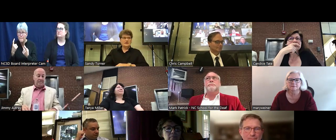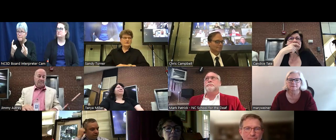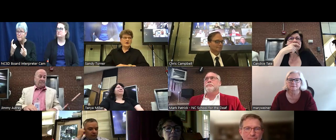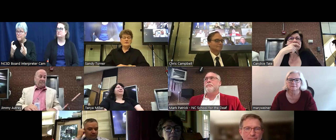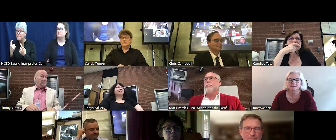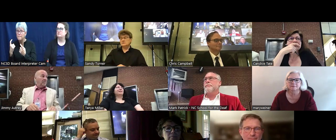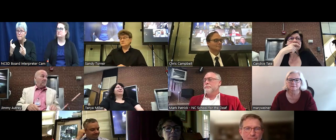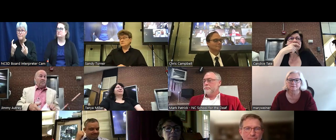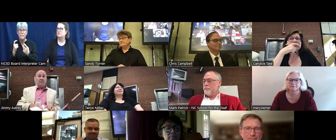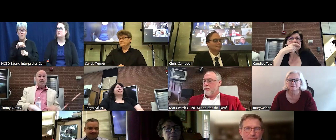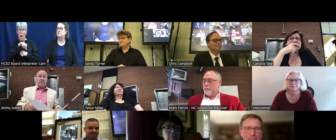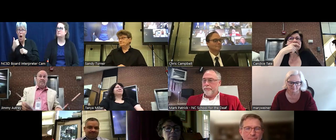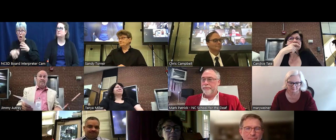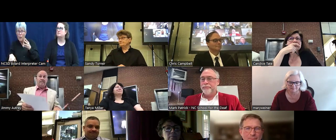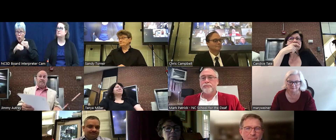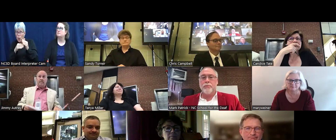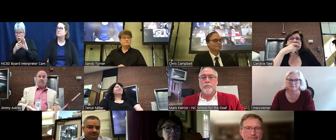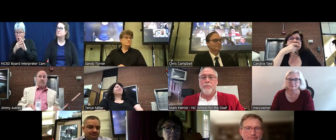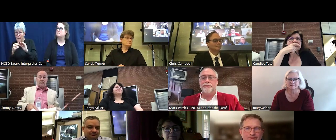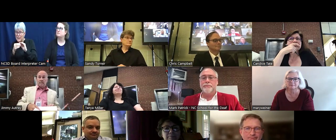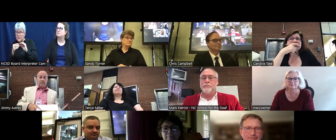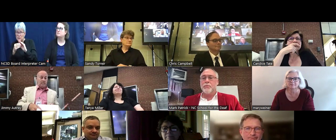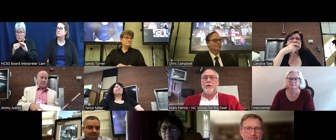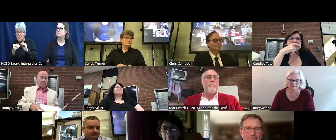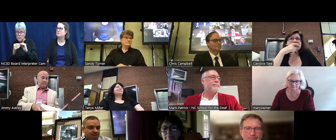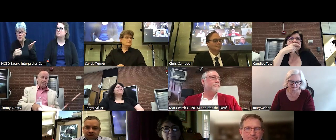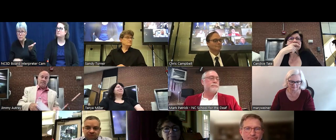Any other comments?